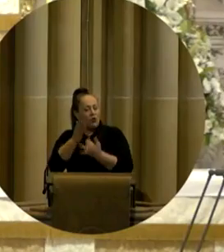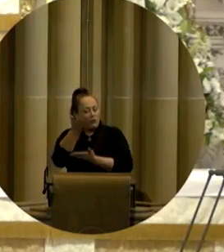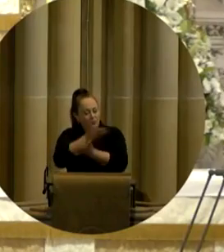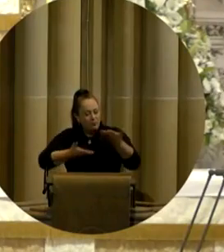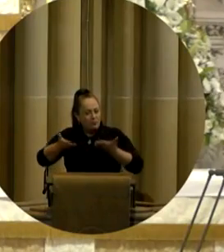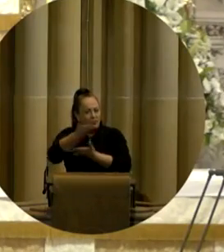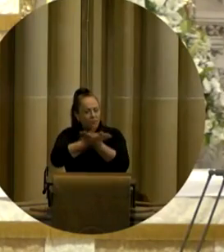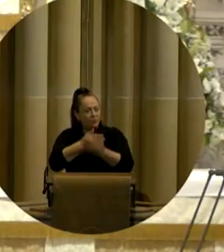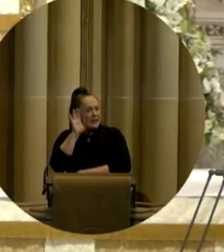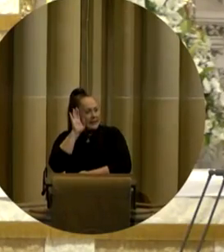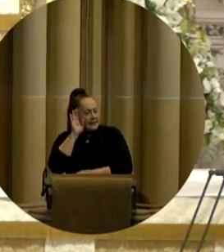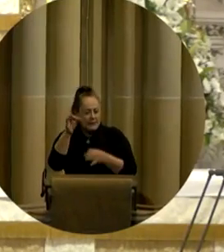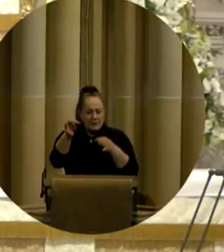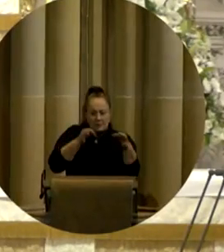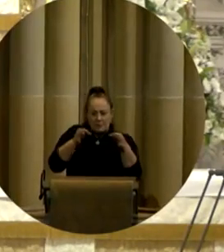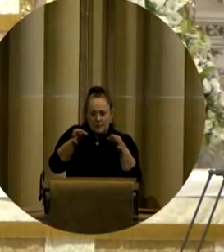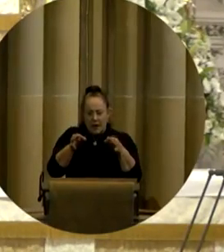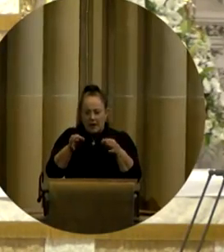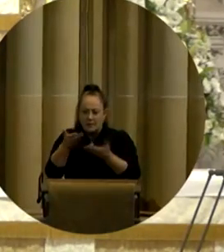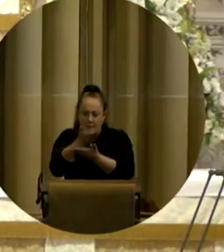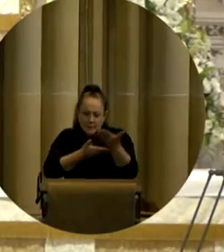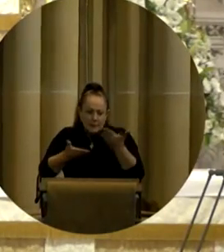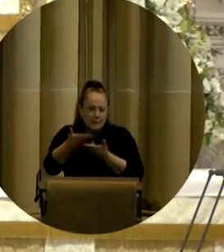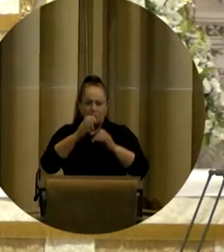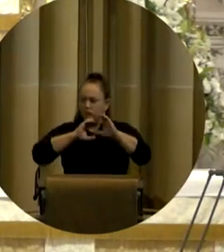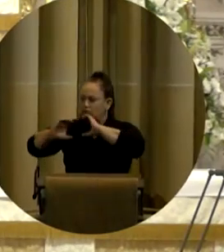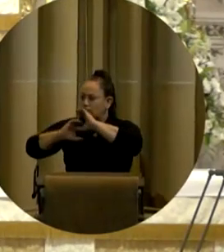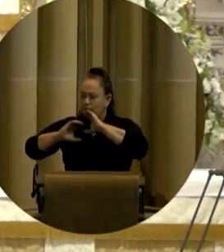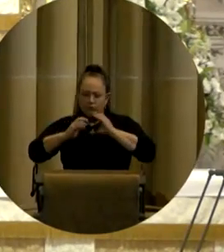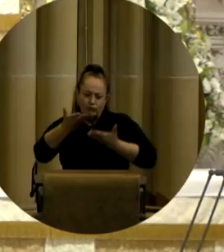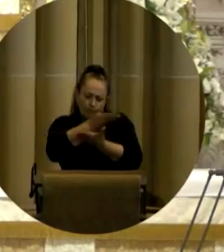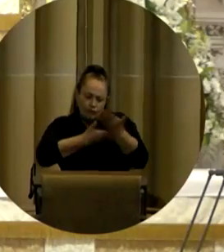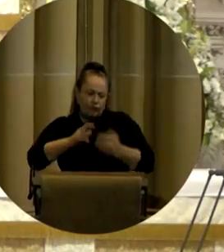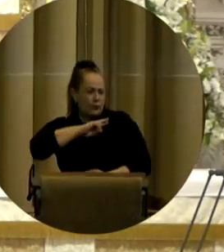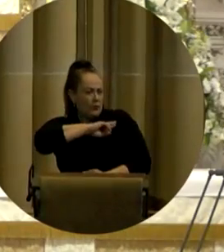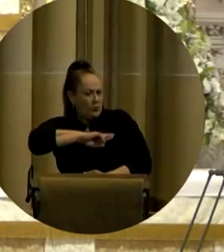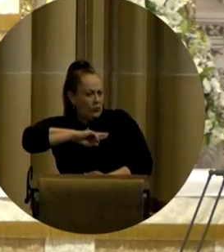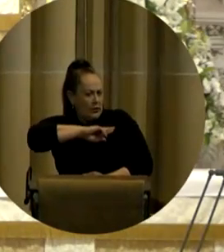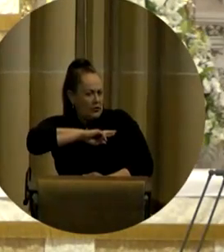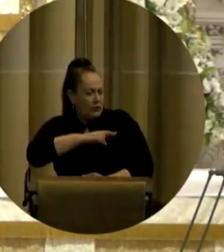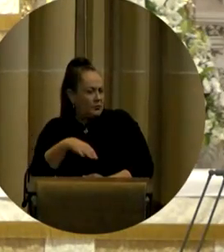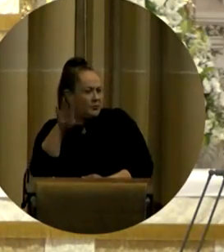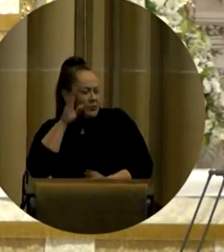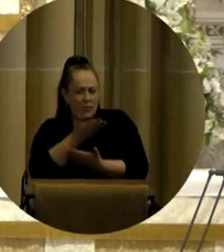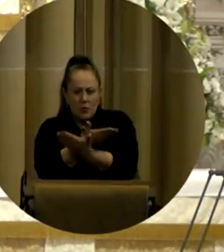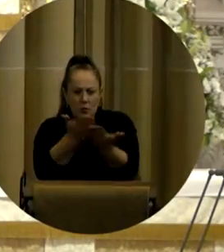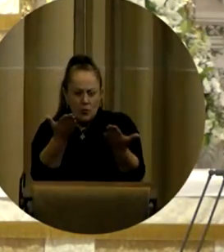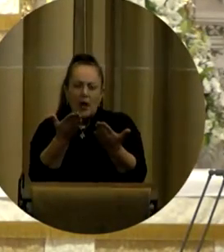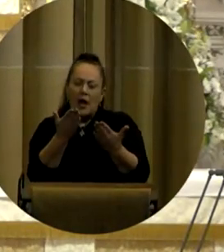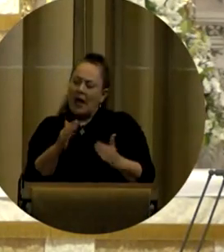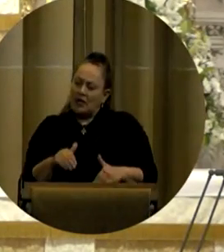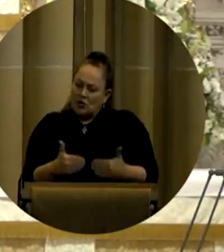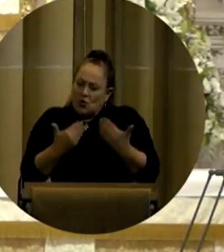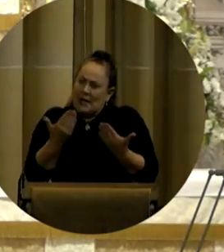discernment, our dialogue and debate, our word and sacrament, and to implore that